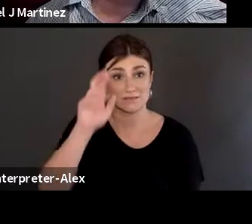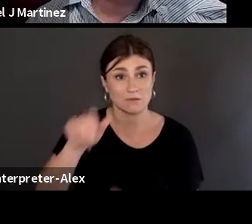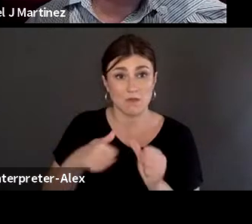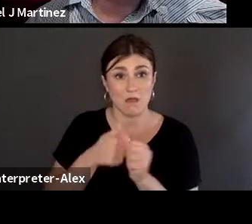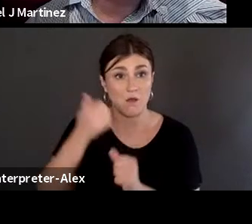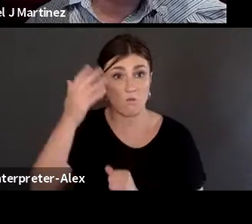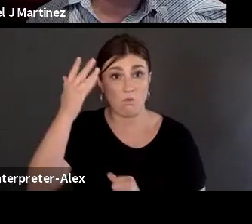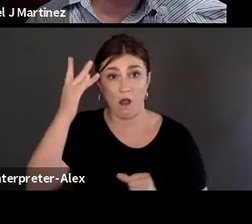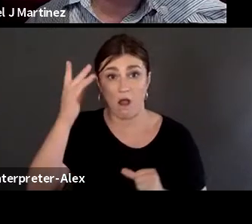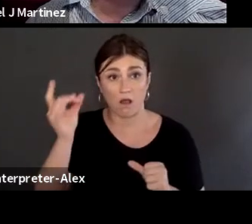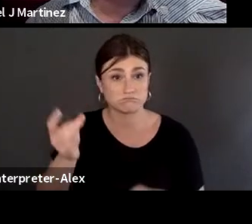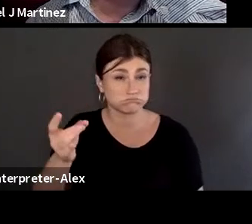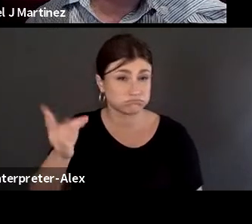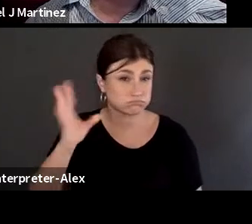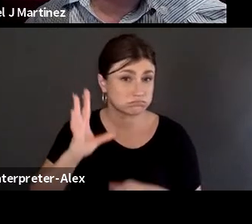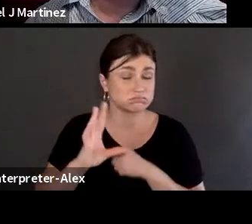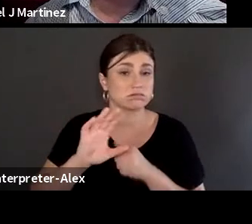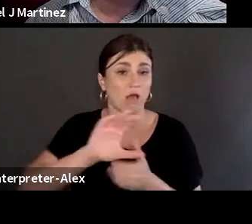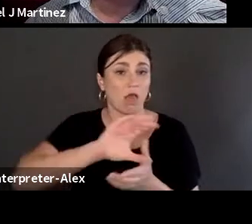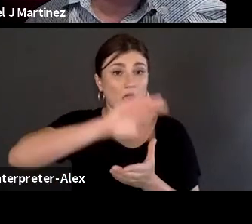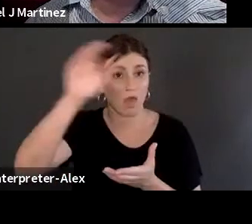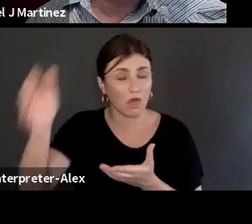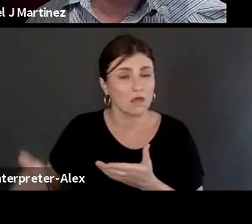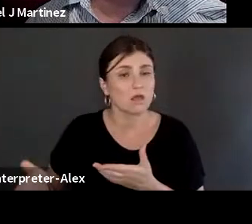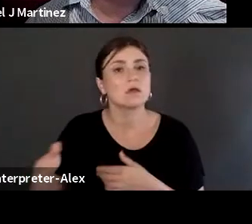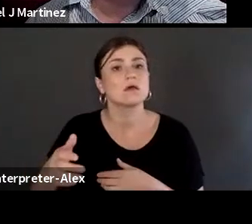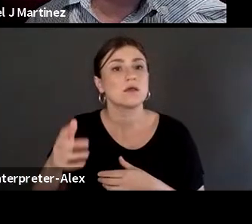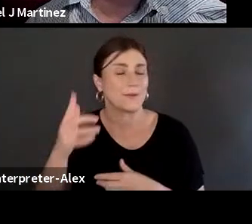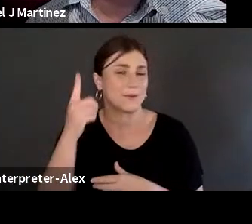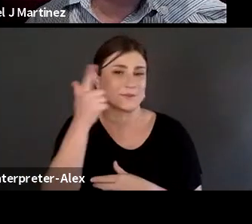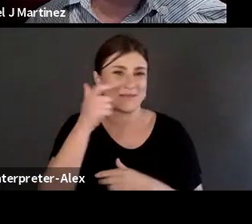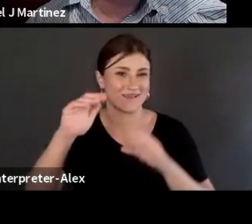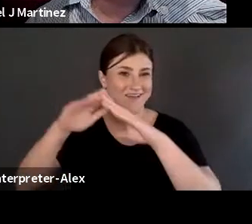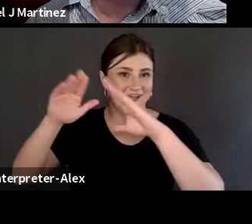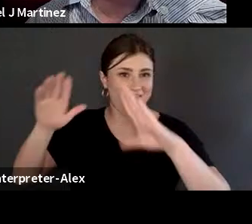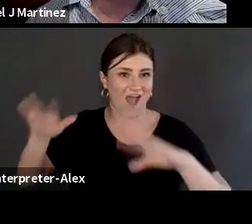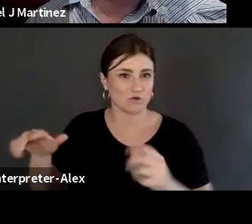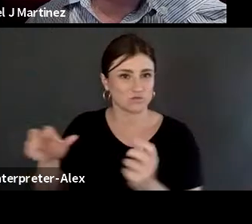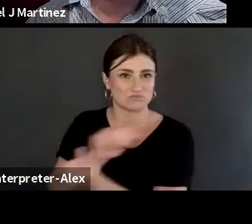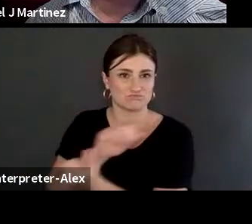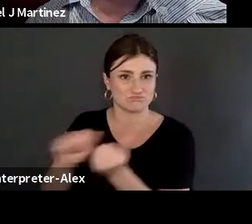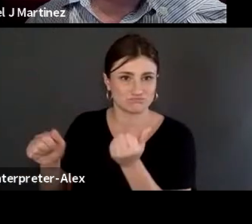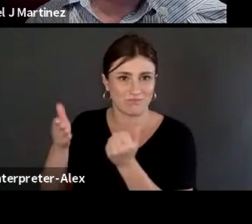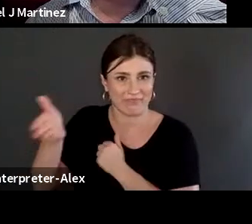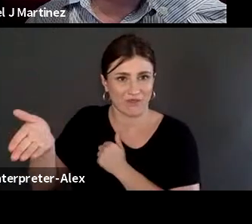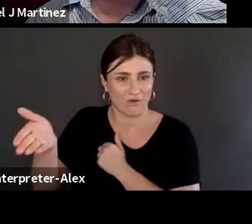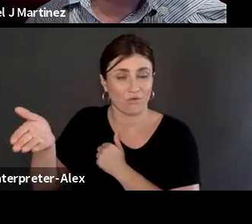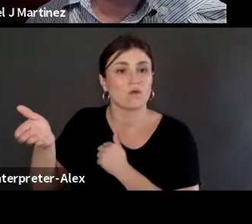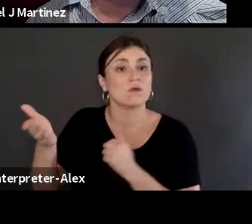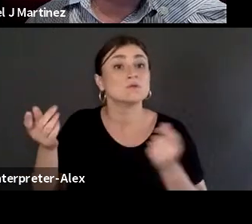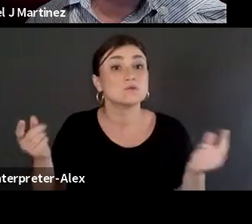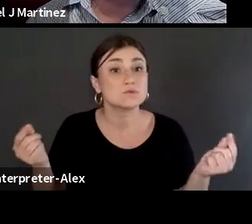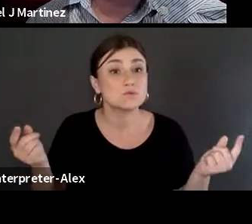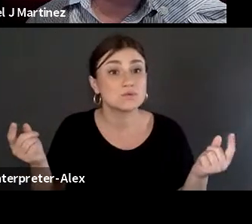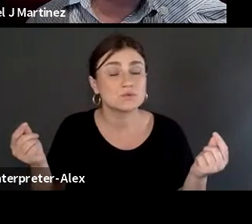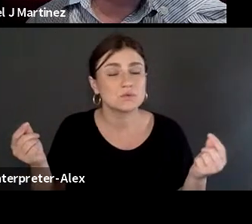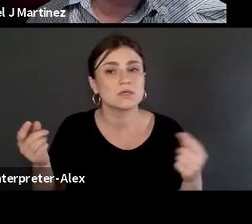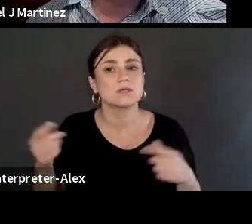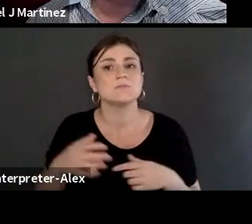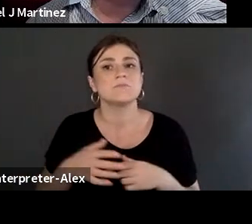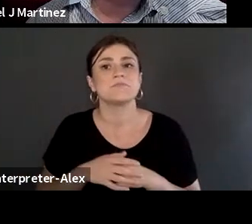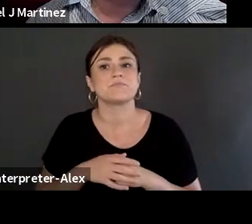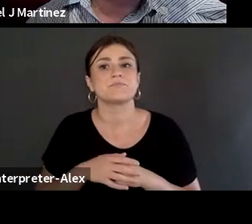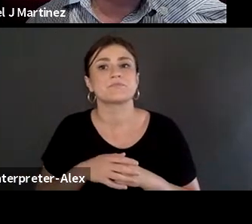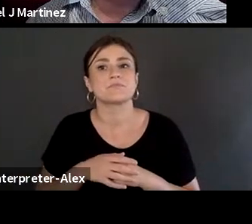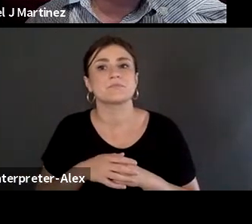saw in April was actually a demolition that took place of a house that was on Mr. Martinez's property. Unfortunately, he had a contractor that